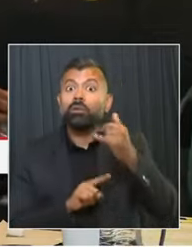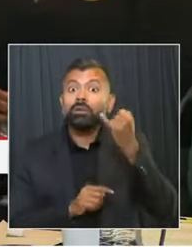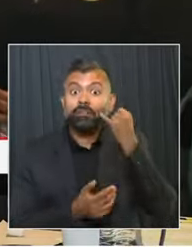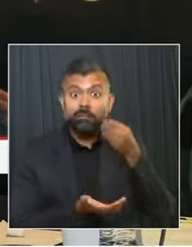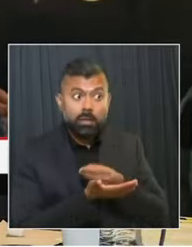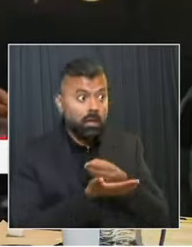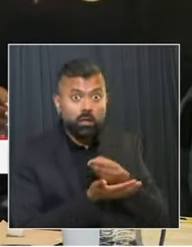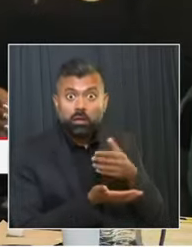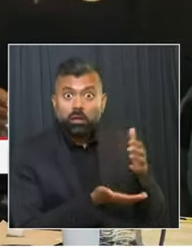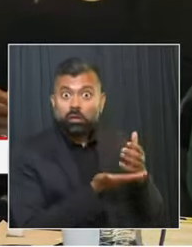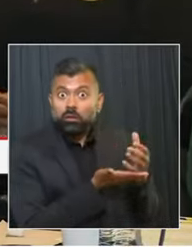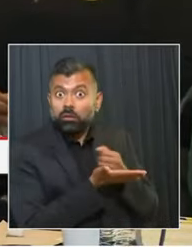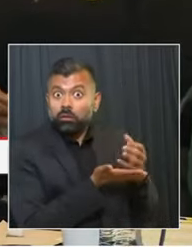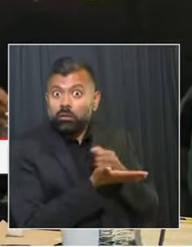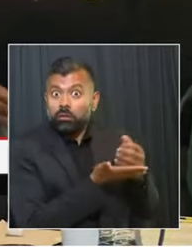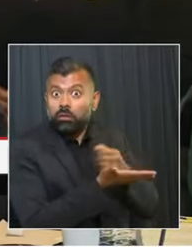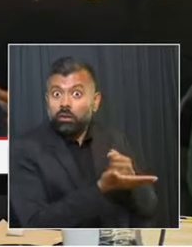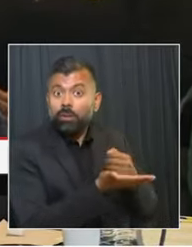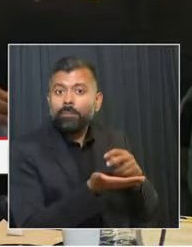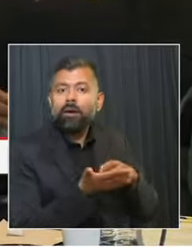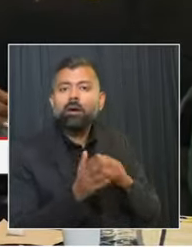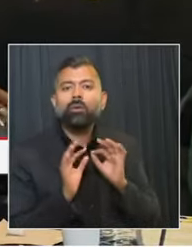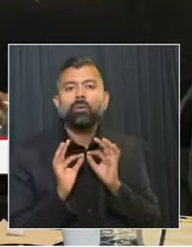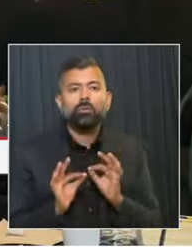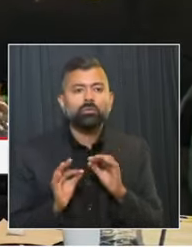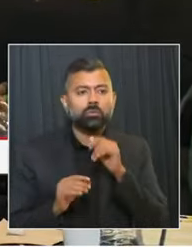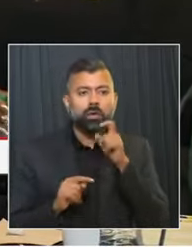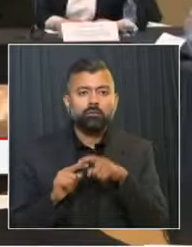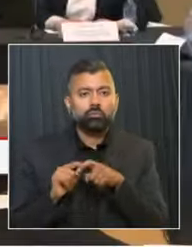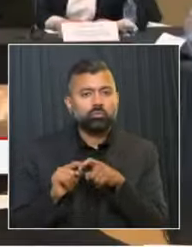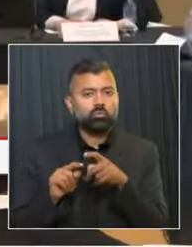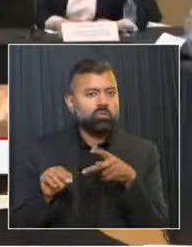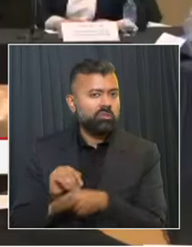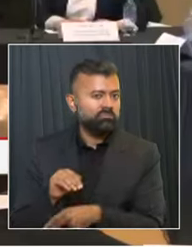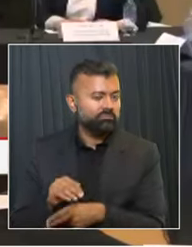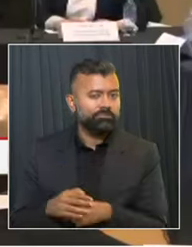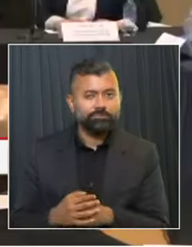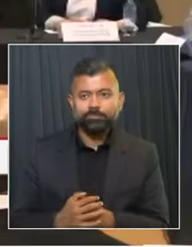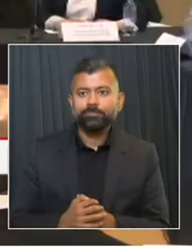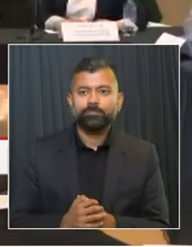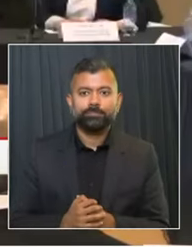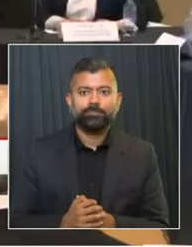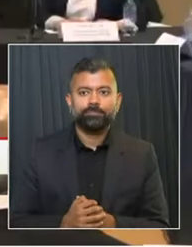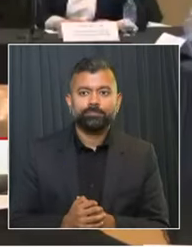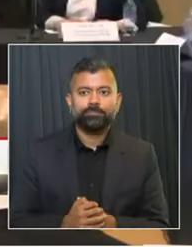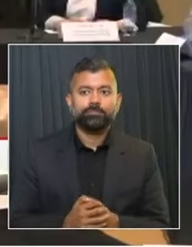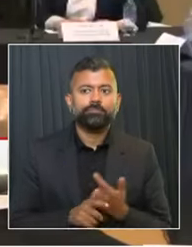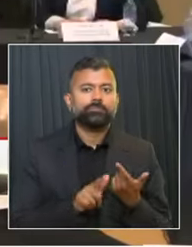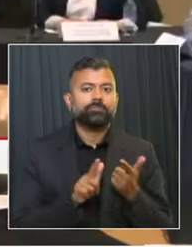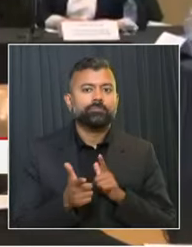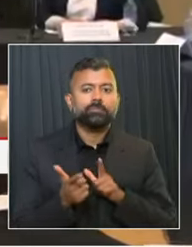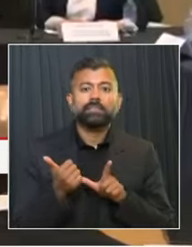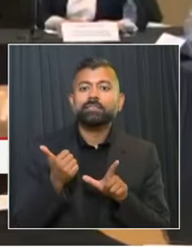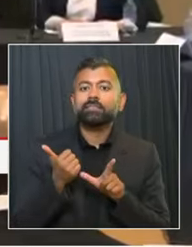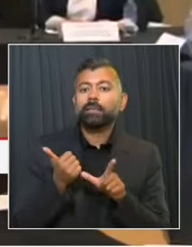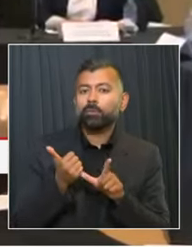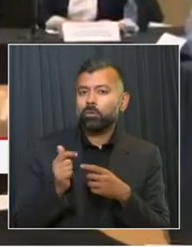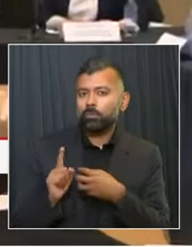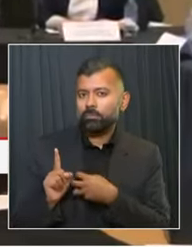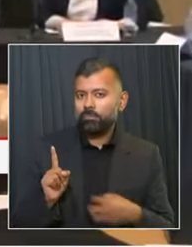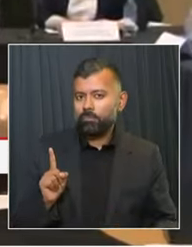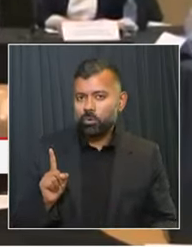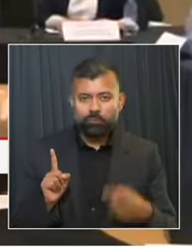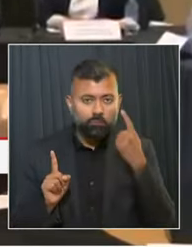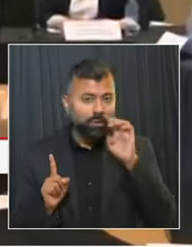And to your question on literacy investments, Deputy Mayor, would you like to answer that? Yeah, I would. Great. Thank you, and thanks for the question, Councilmember. We